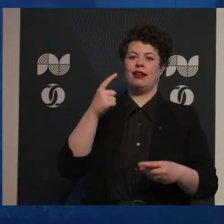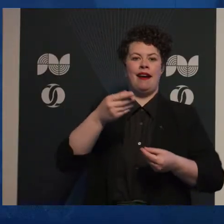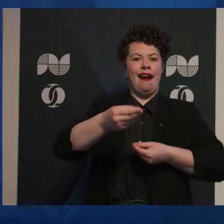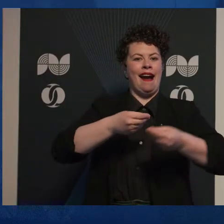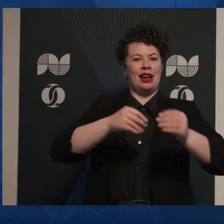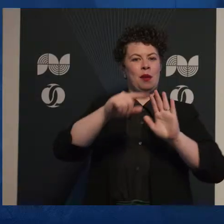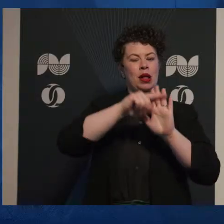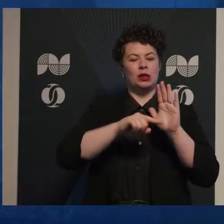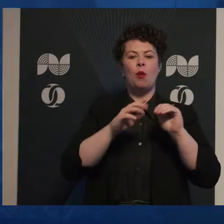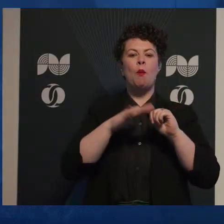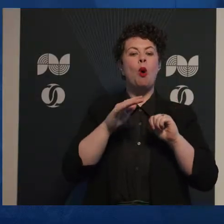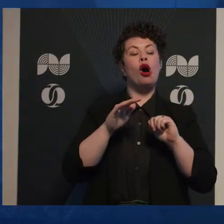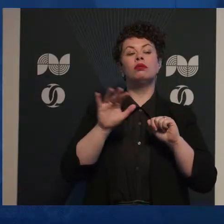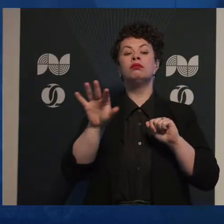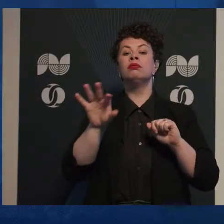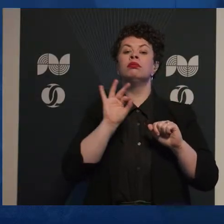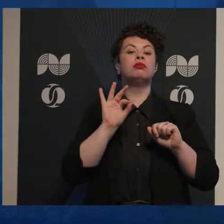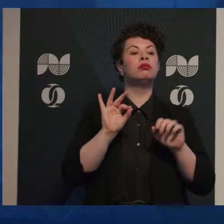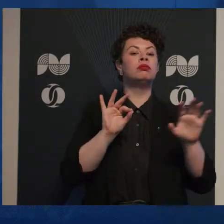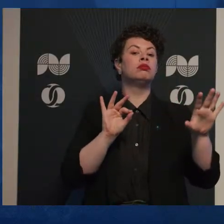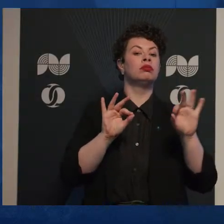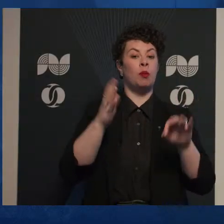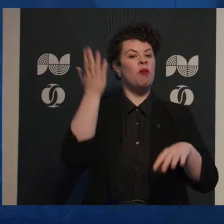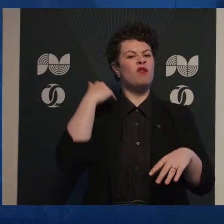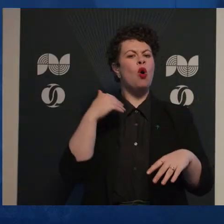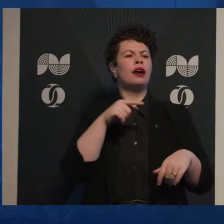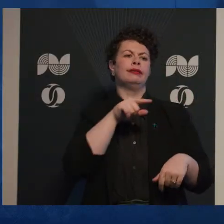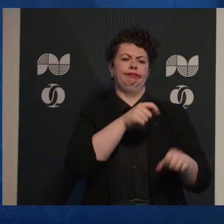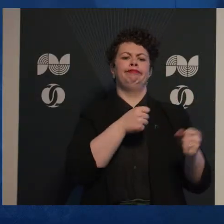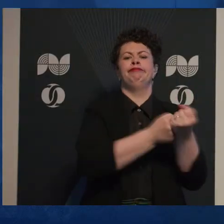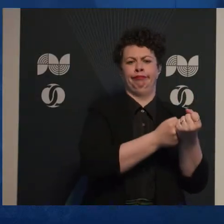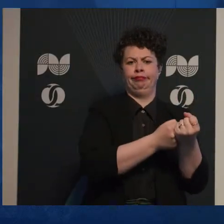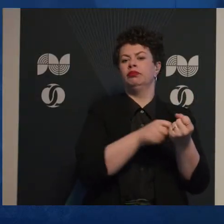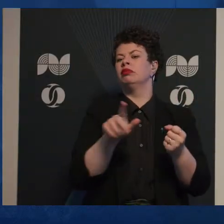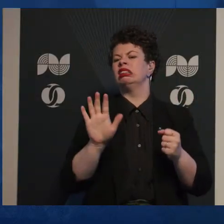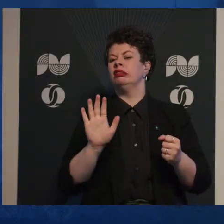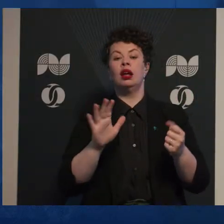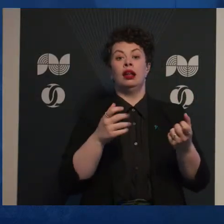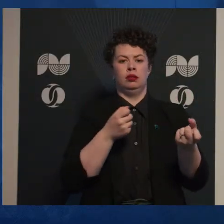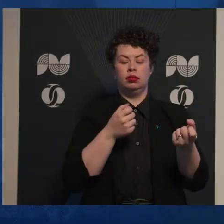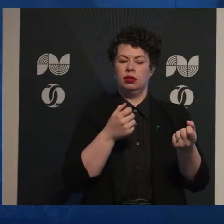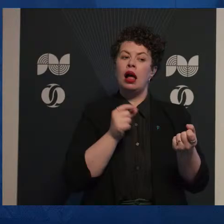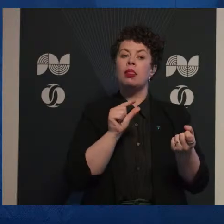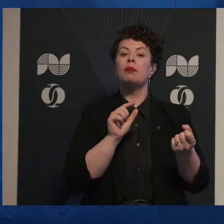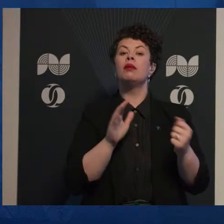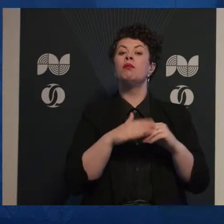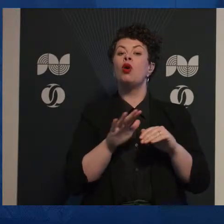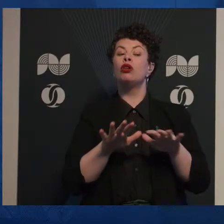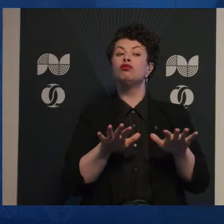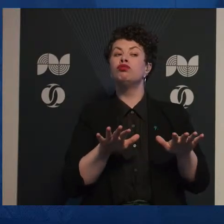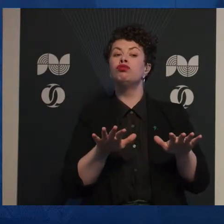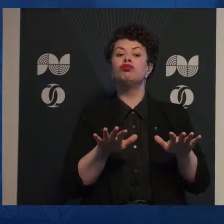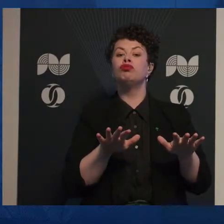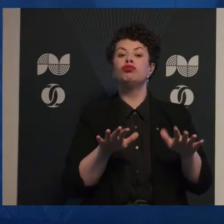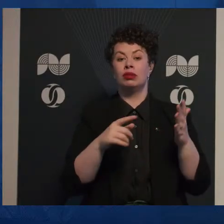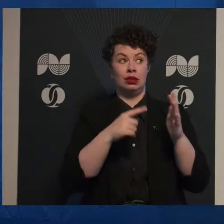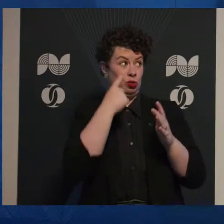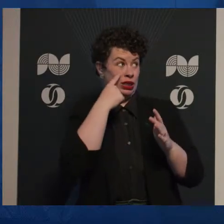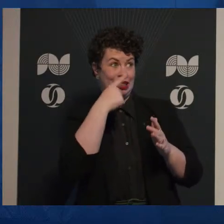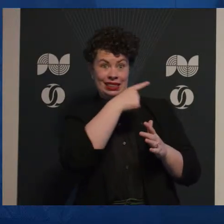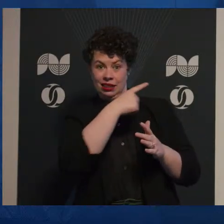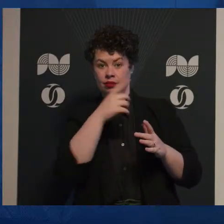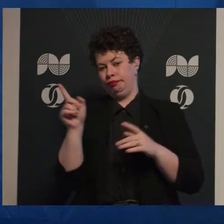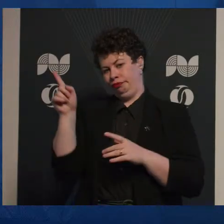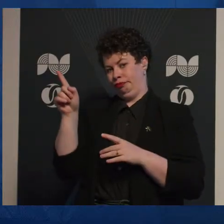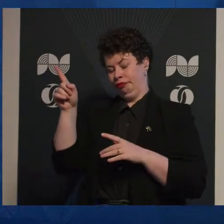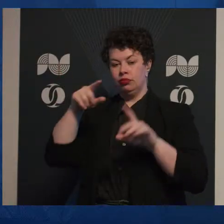more, shall we say, curated than in the past? I mean, we saw these industrial policy charts with Germany going very high up,